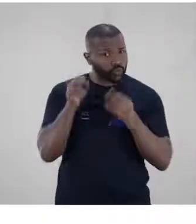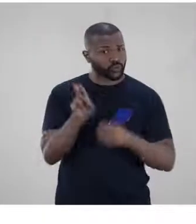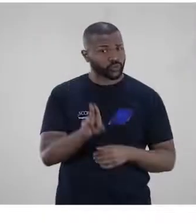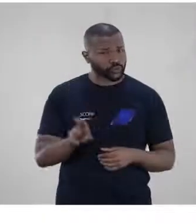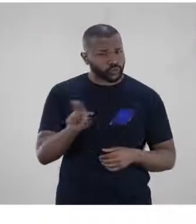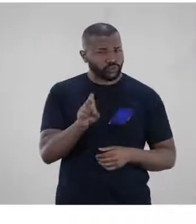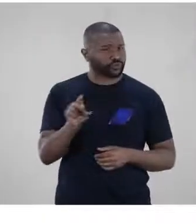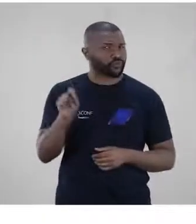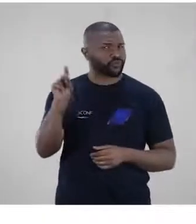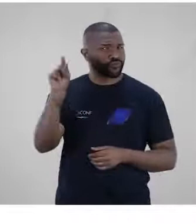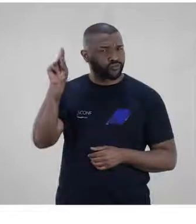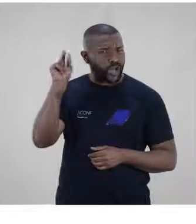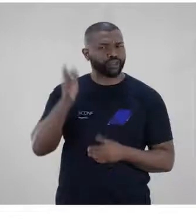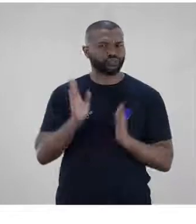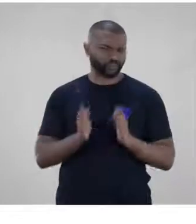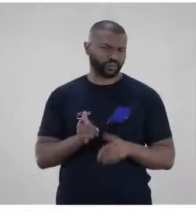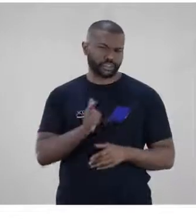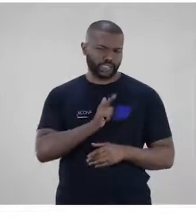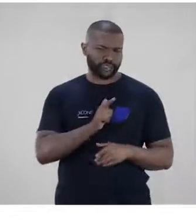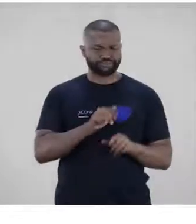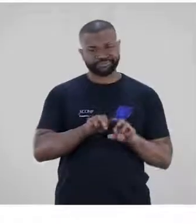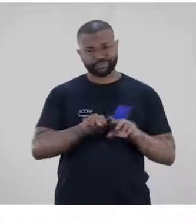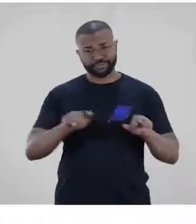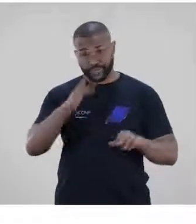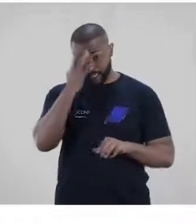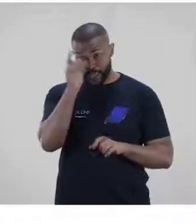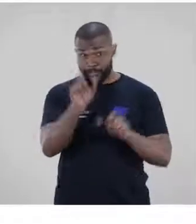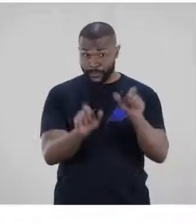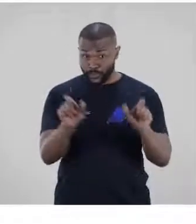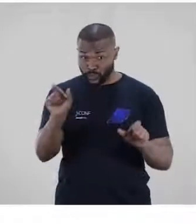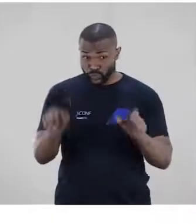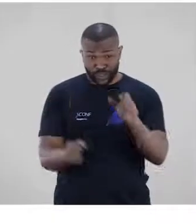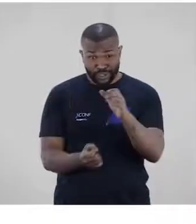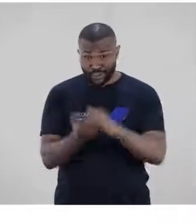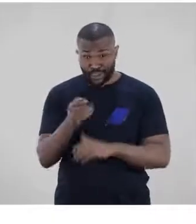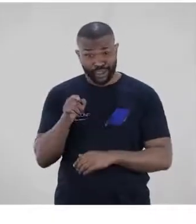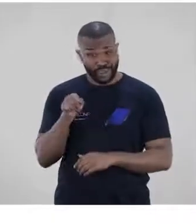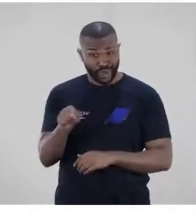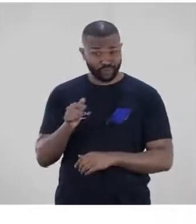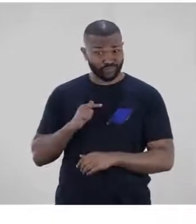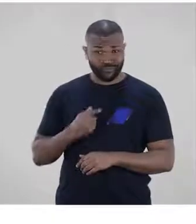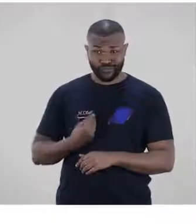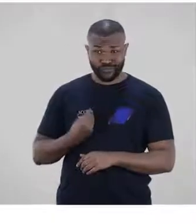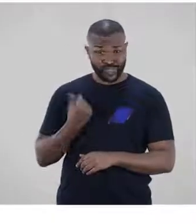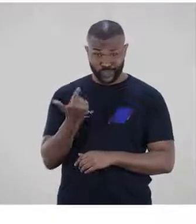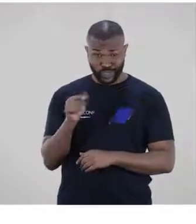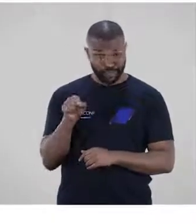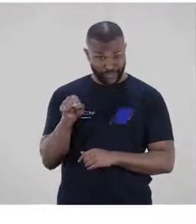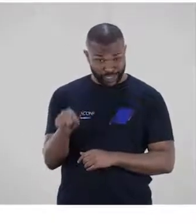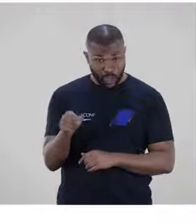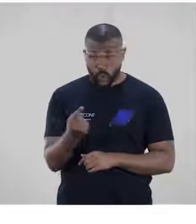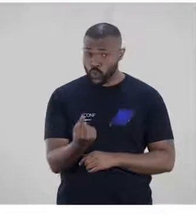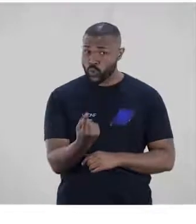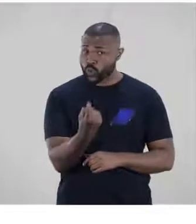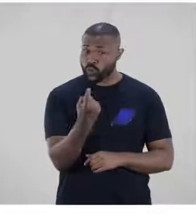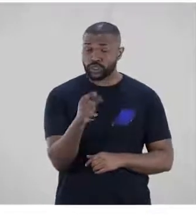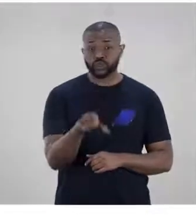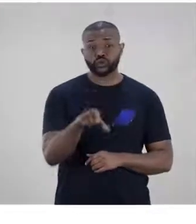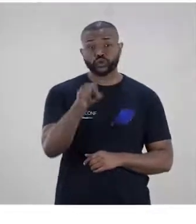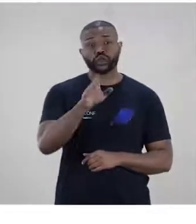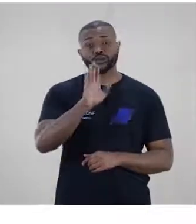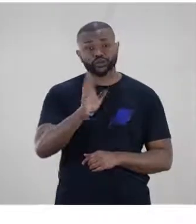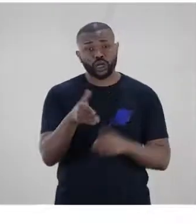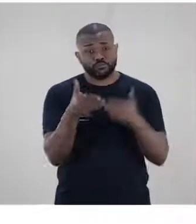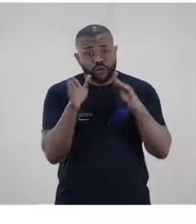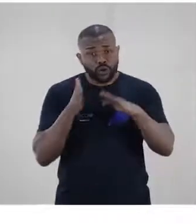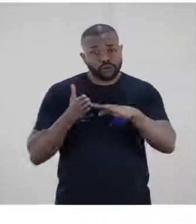actually wrote the code for it are probably no longer with us, we have no choice but implementing the input port for that call center data